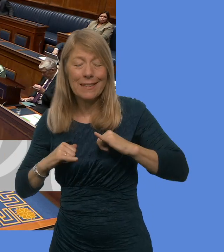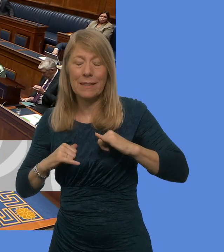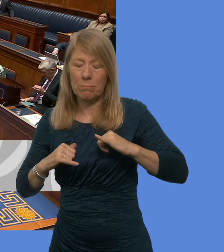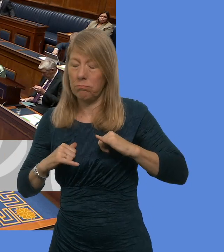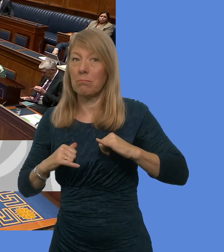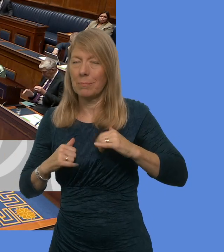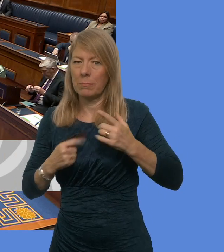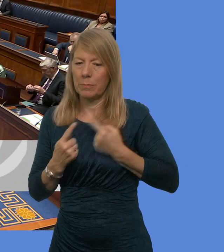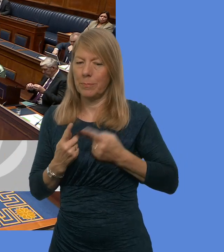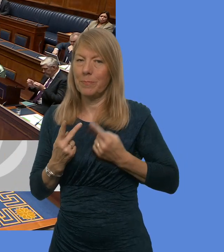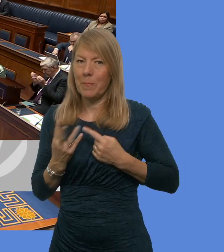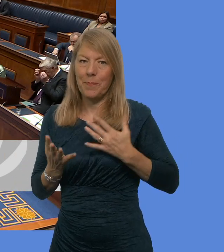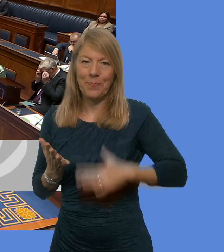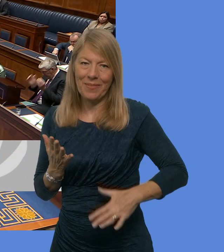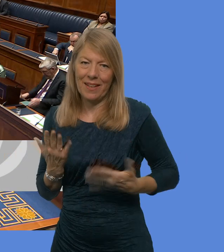Question number 7,